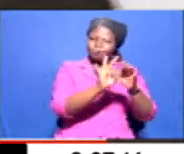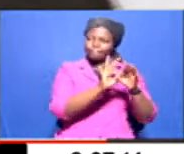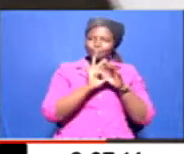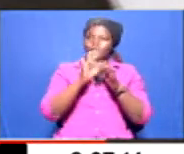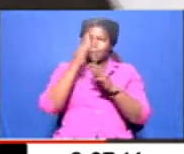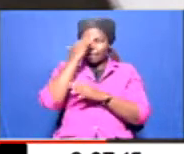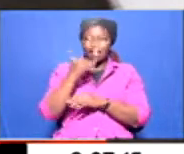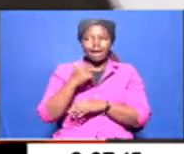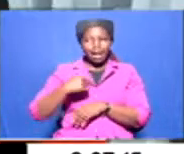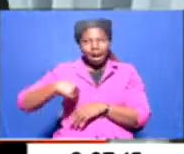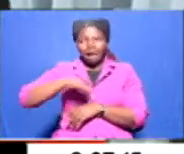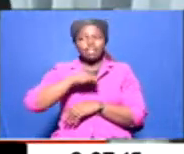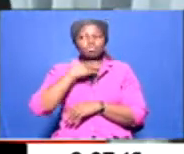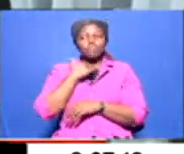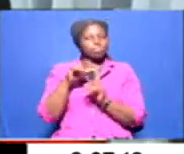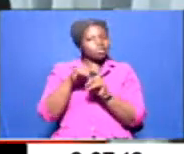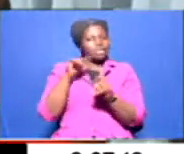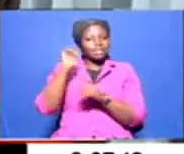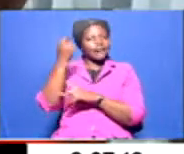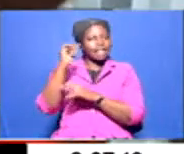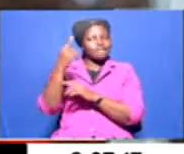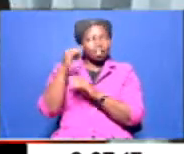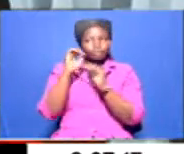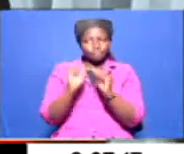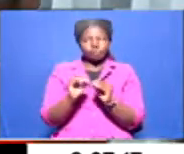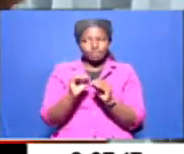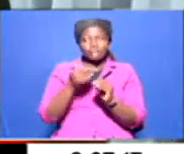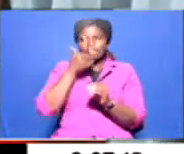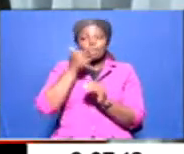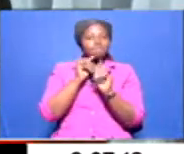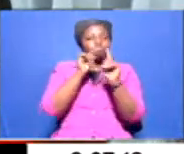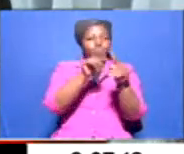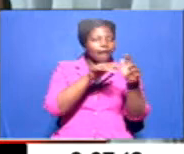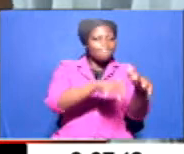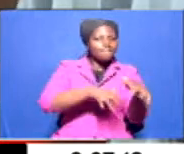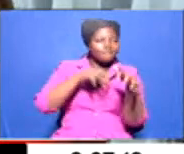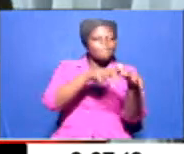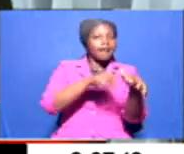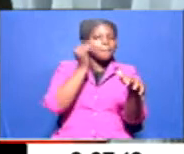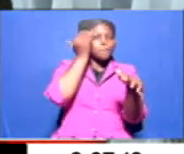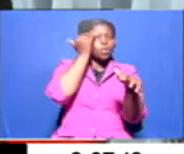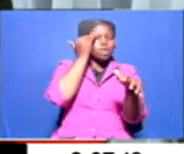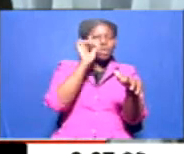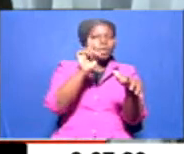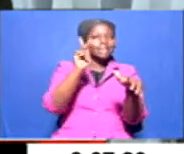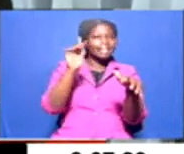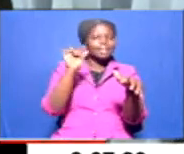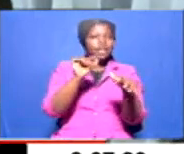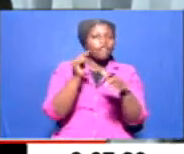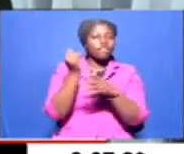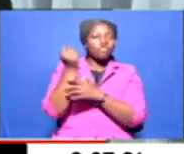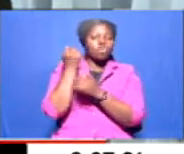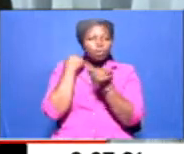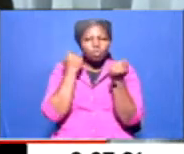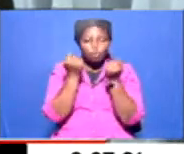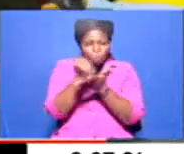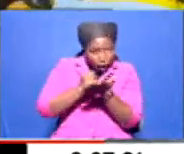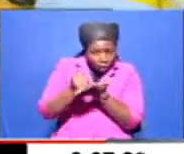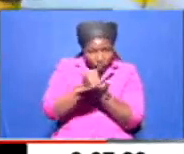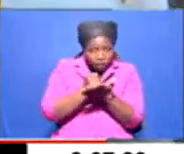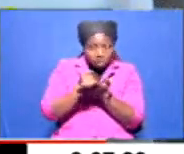kill Kenya Kwanza. Wacha tuingie kwa shamba tukijua 1 kg ya kahawa ni 10